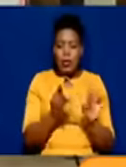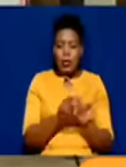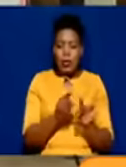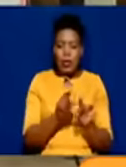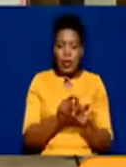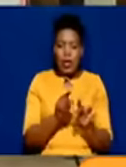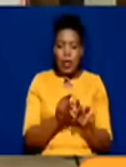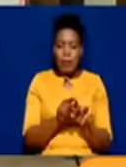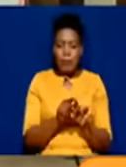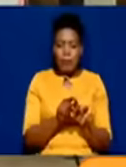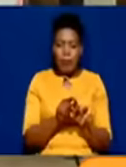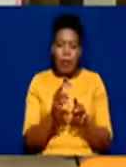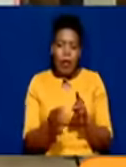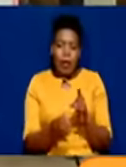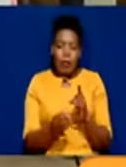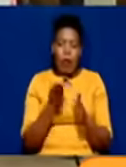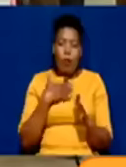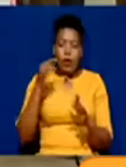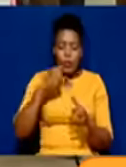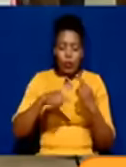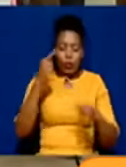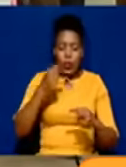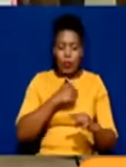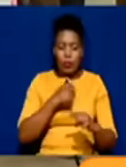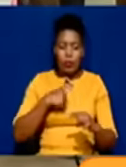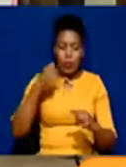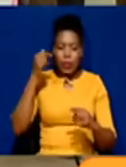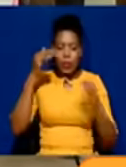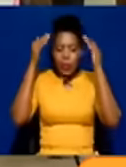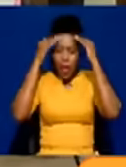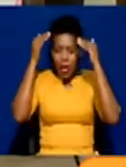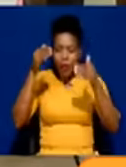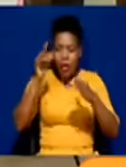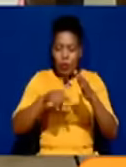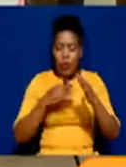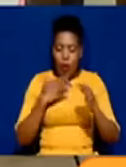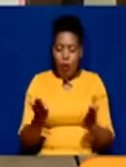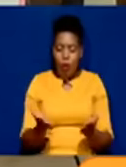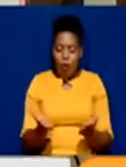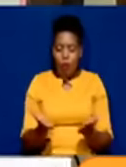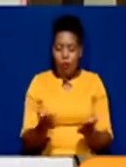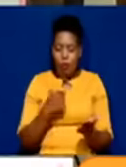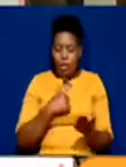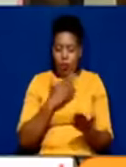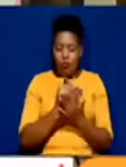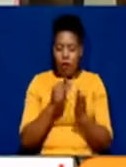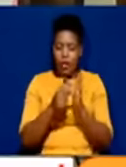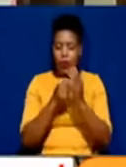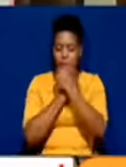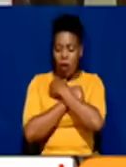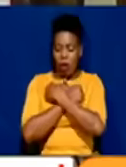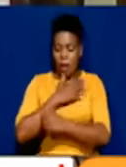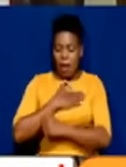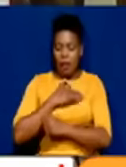a Guinness World Record. I'm really looking forward to this, just to promote the love for science, to promote teaching as a